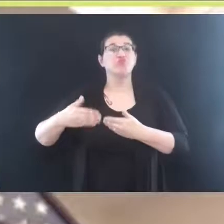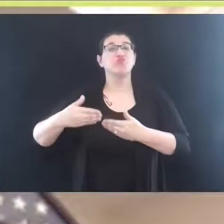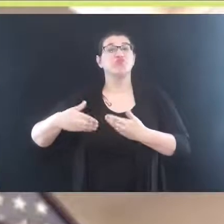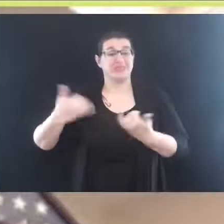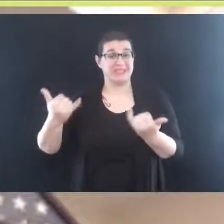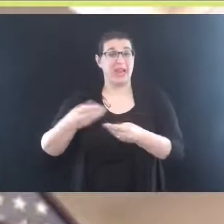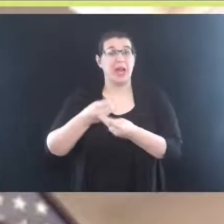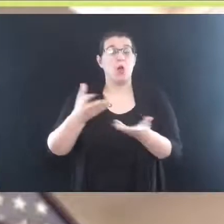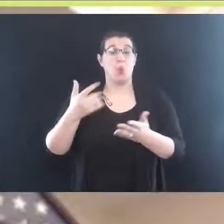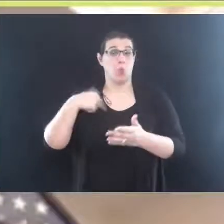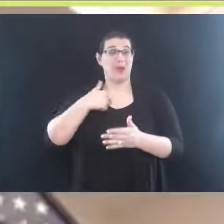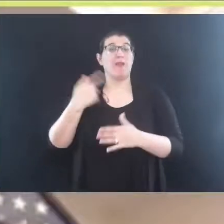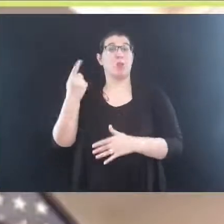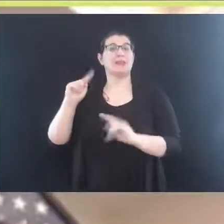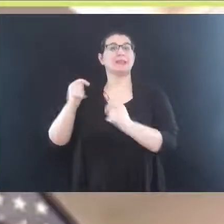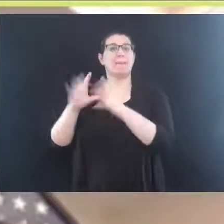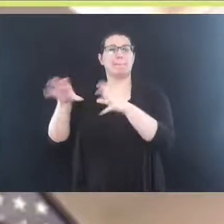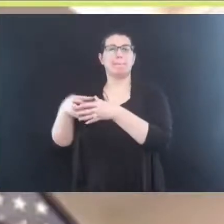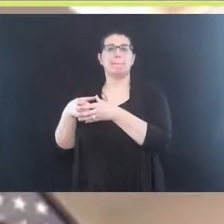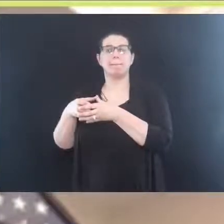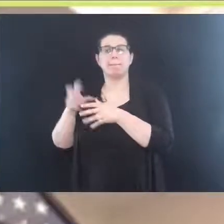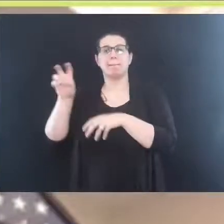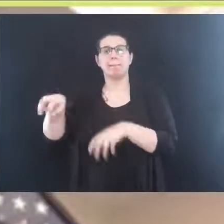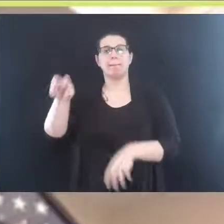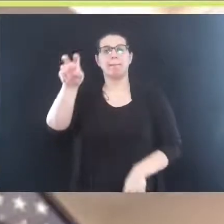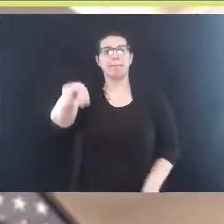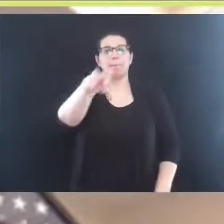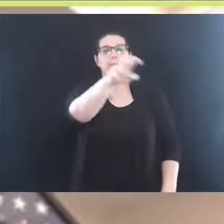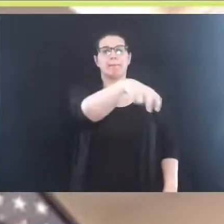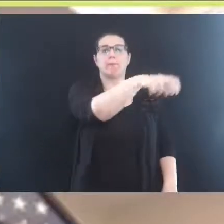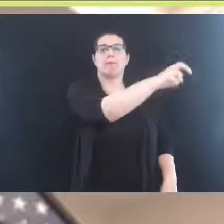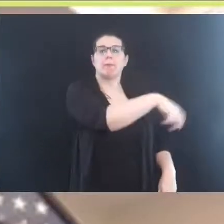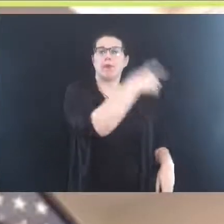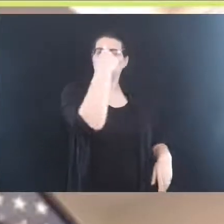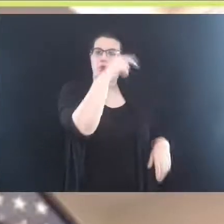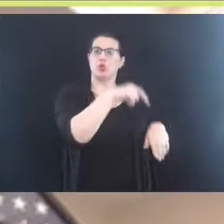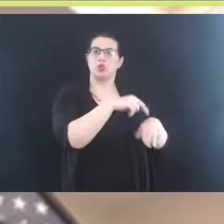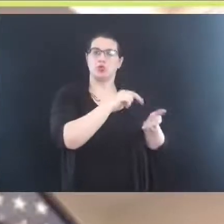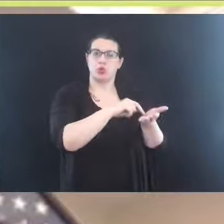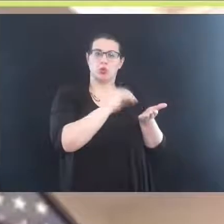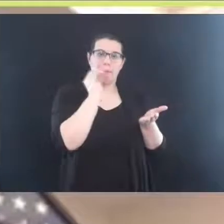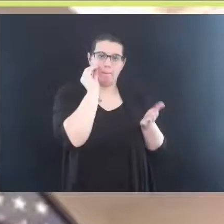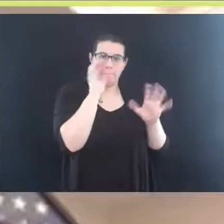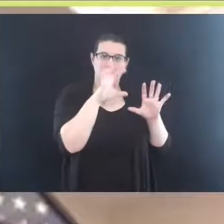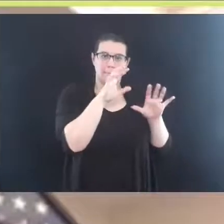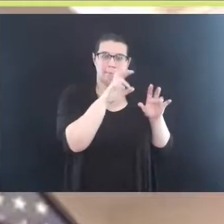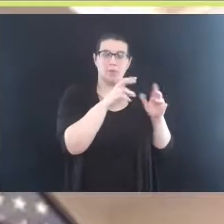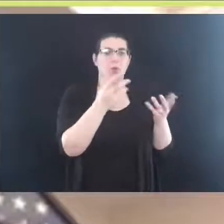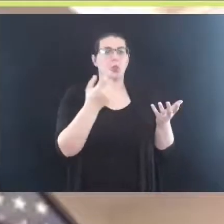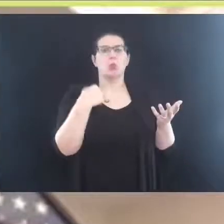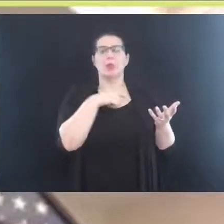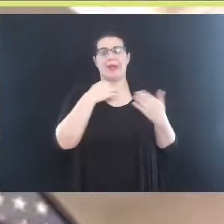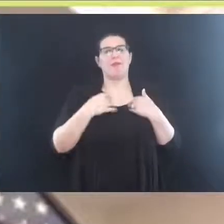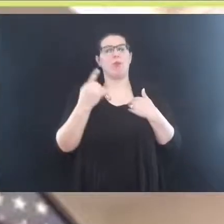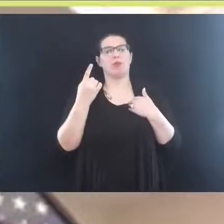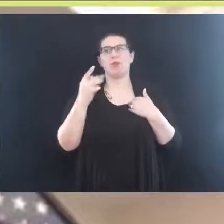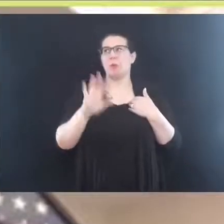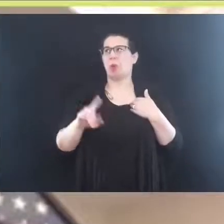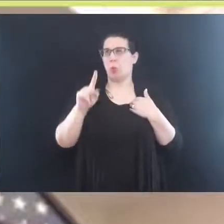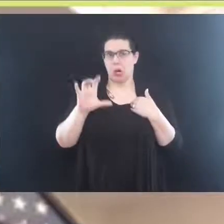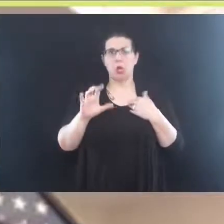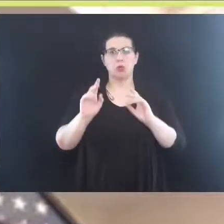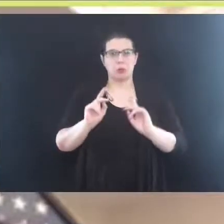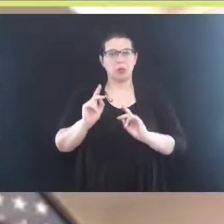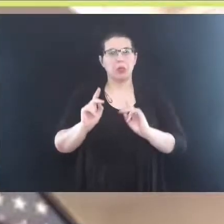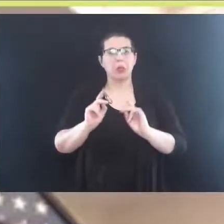going out across the state working our nursing homes. We have a control group of about 100 folks who have been done, and we have a